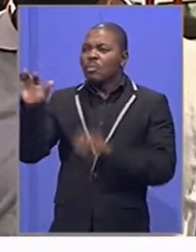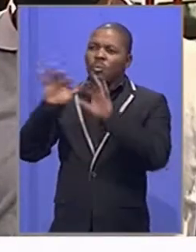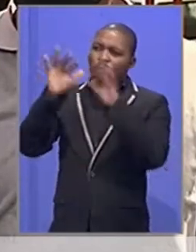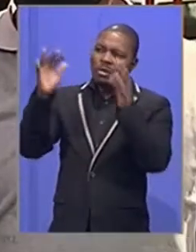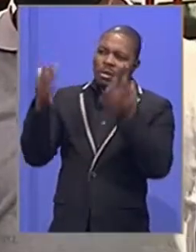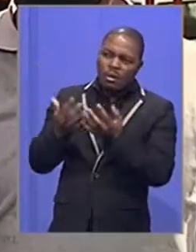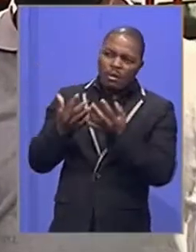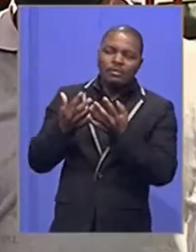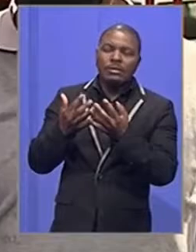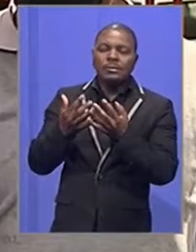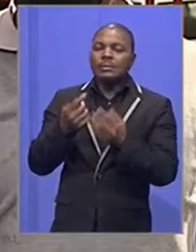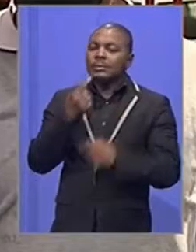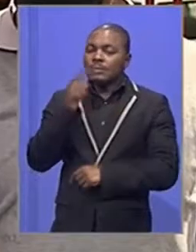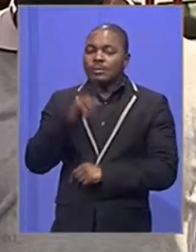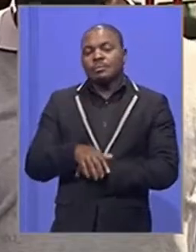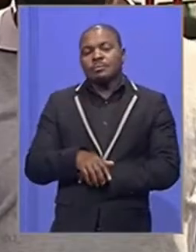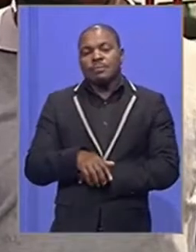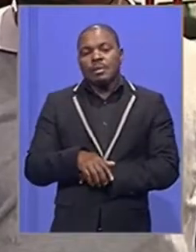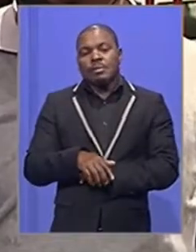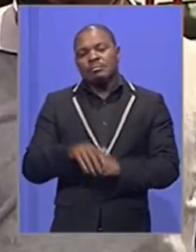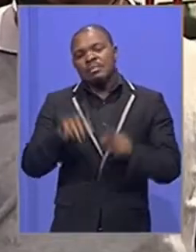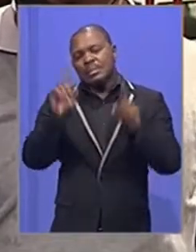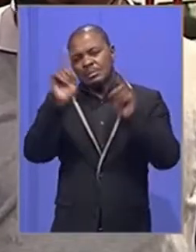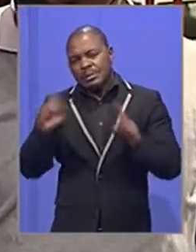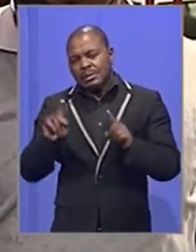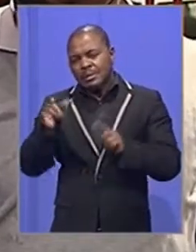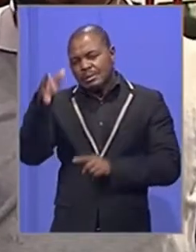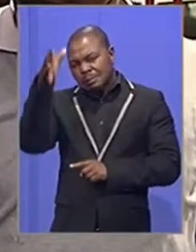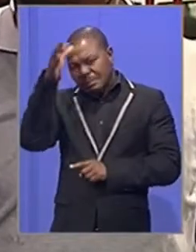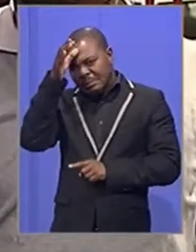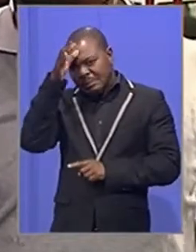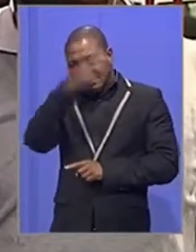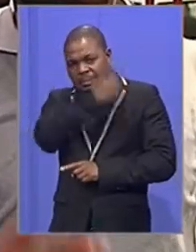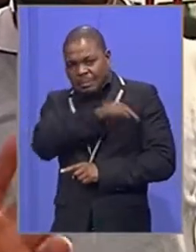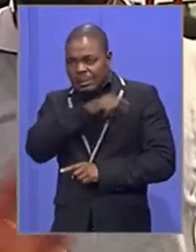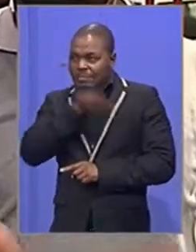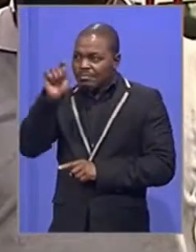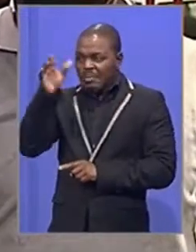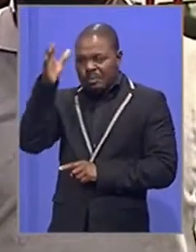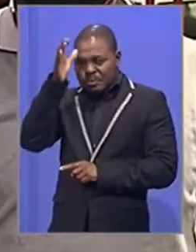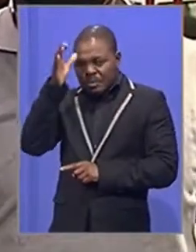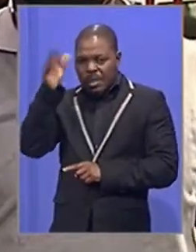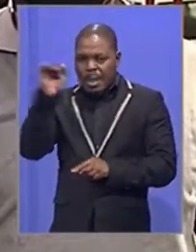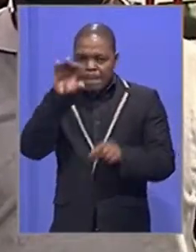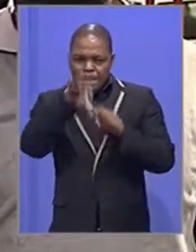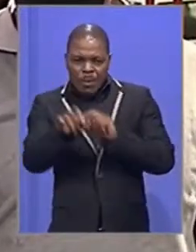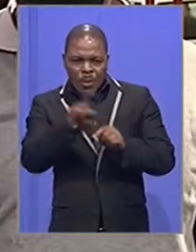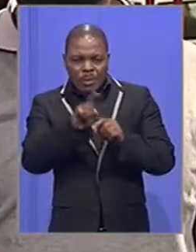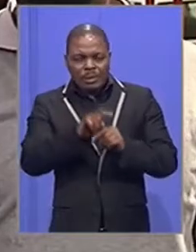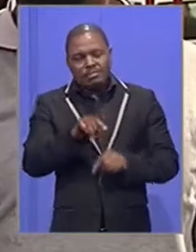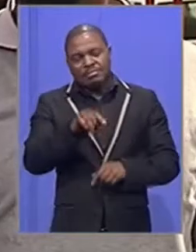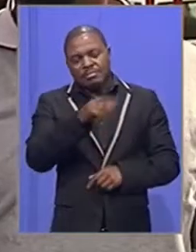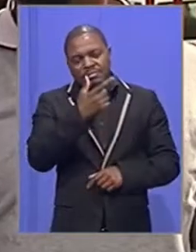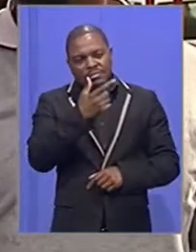world, various medical specialists, where it has been detected that a condition